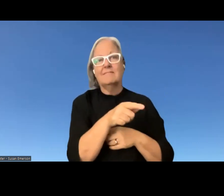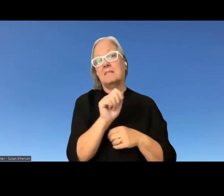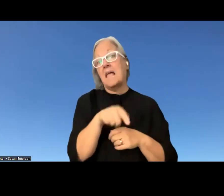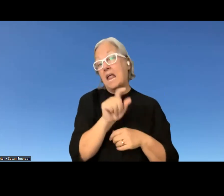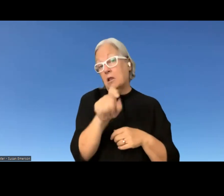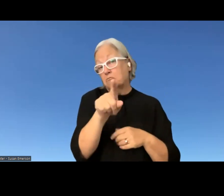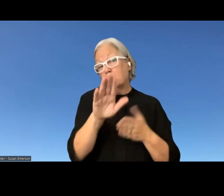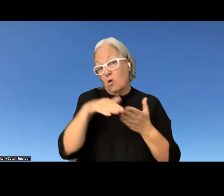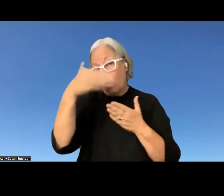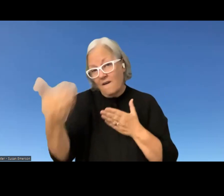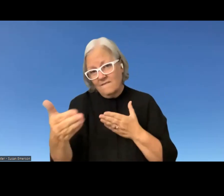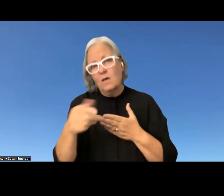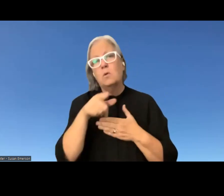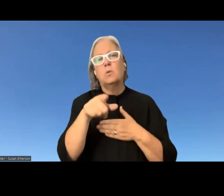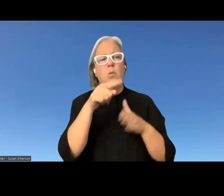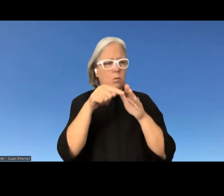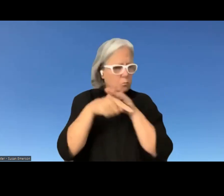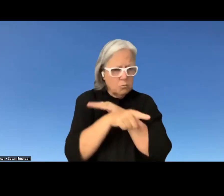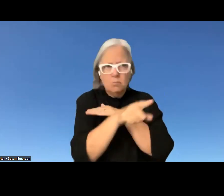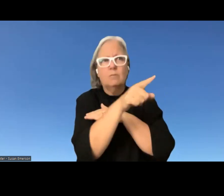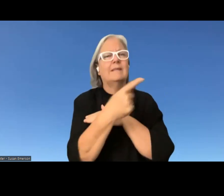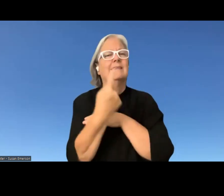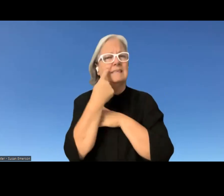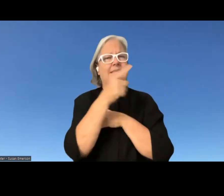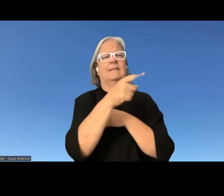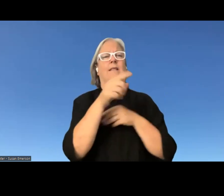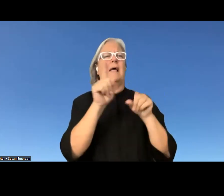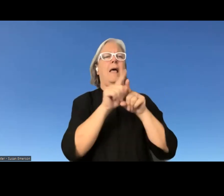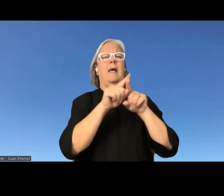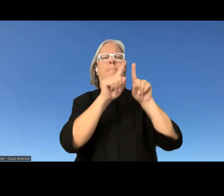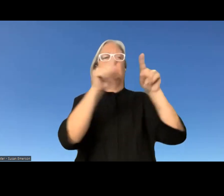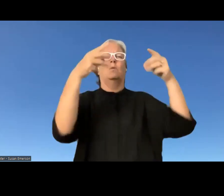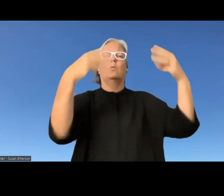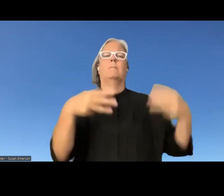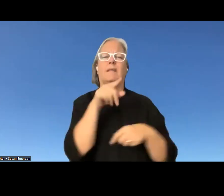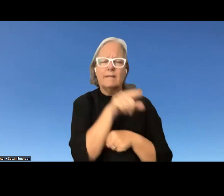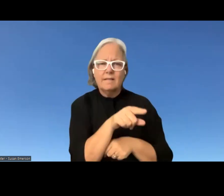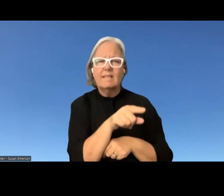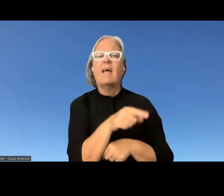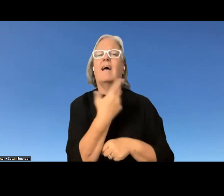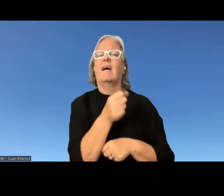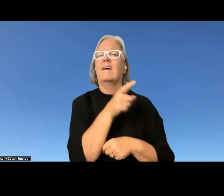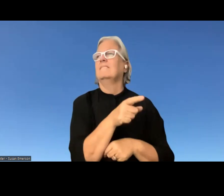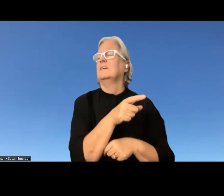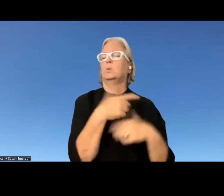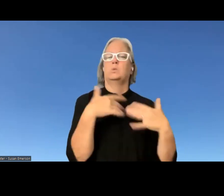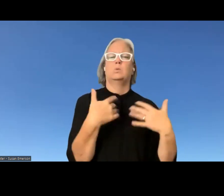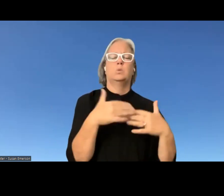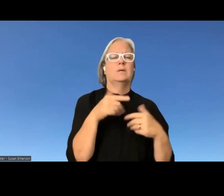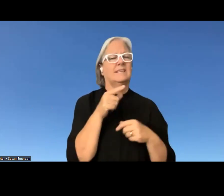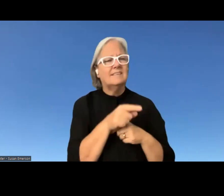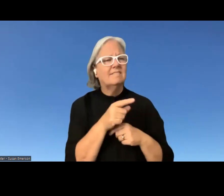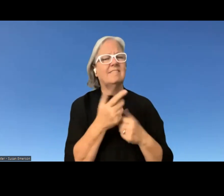you can go to a website. We have a dedicated website with all relevant information on the Zero Project call for